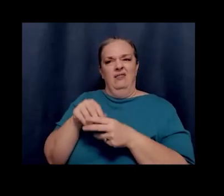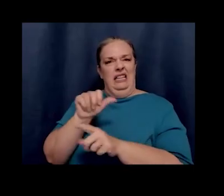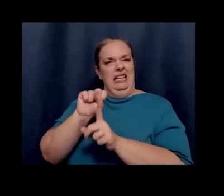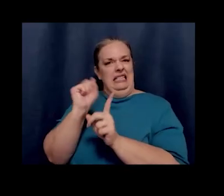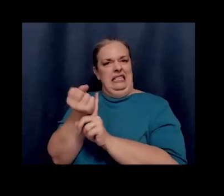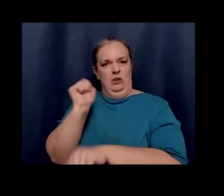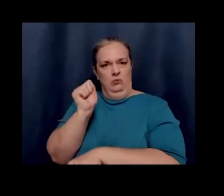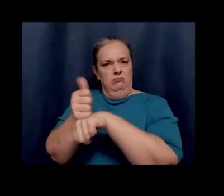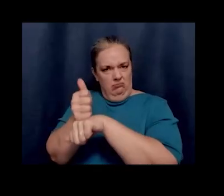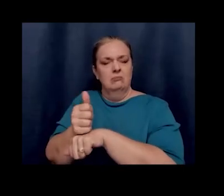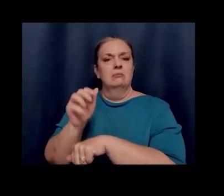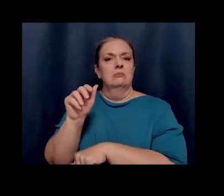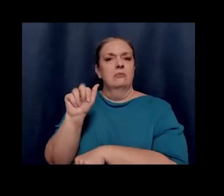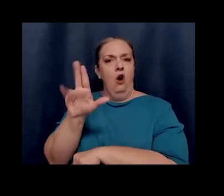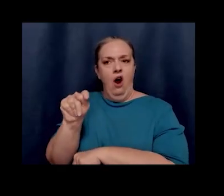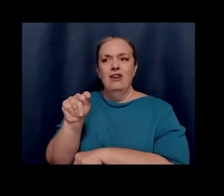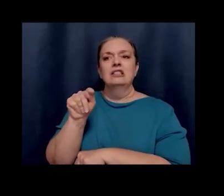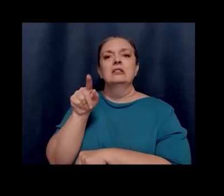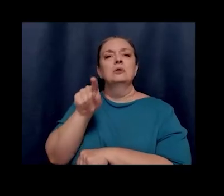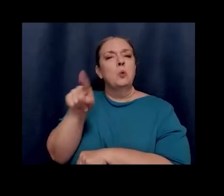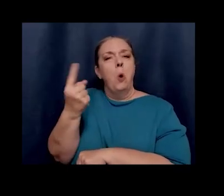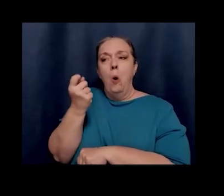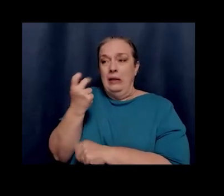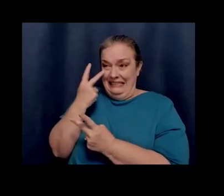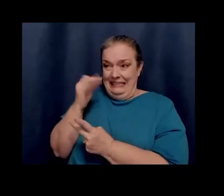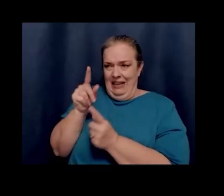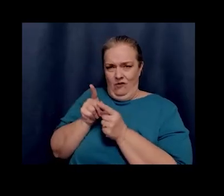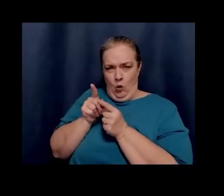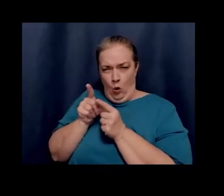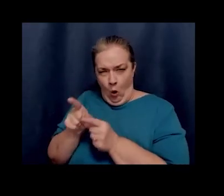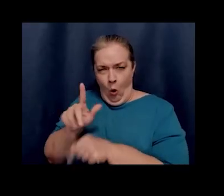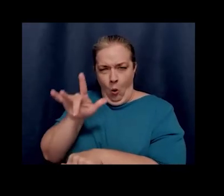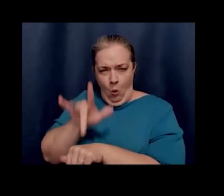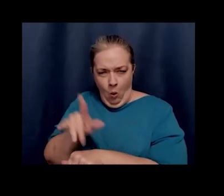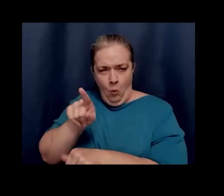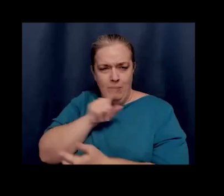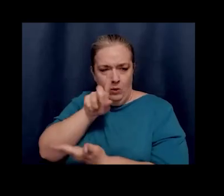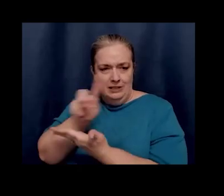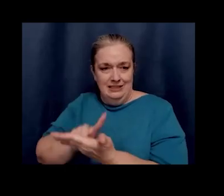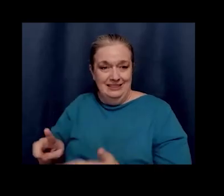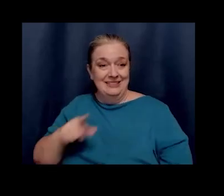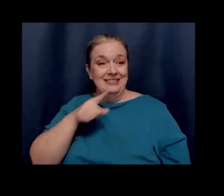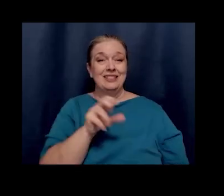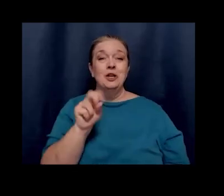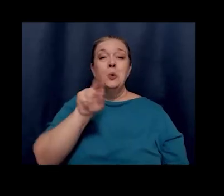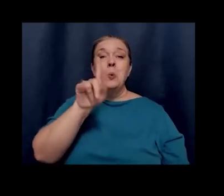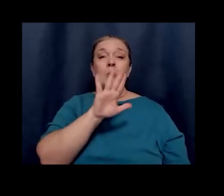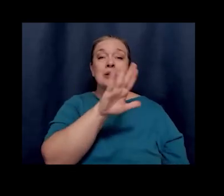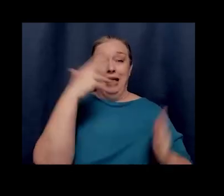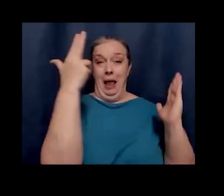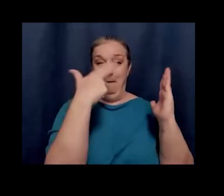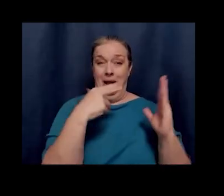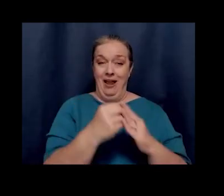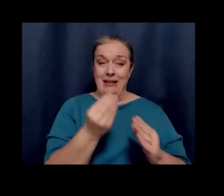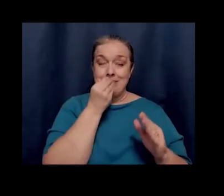when visiting the places for which they were originally designed. These are Susie's murals in the dining room. This is